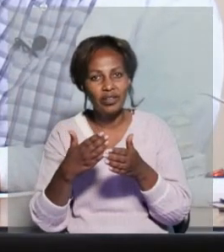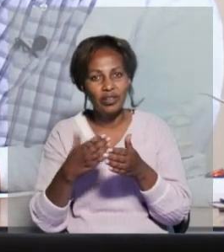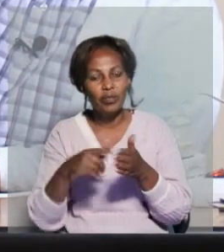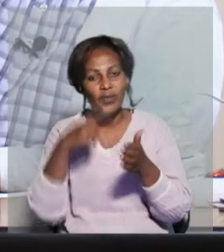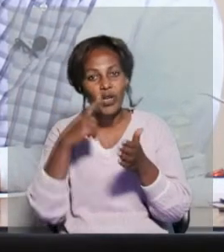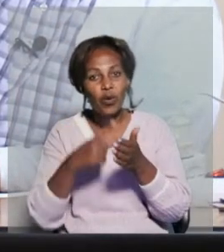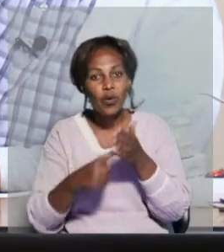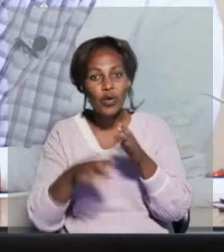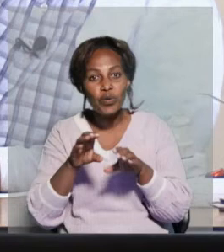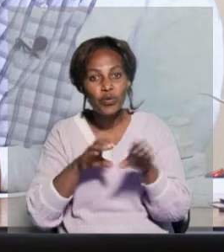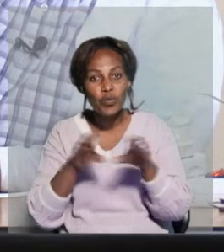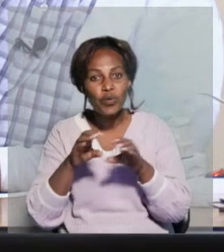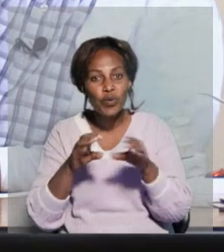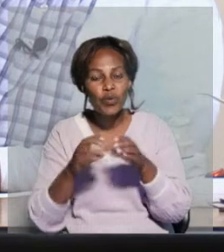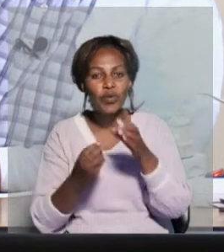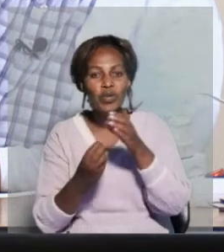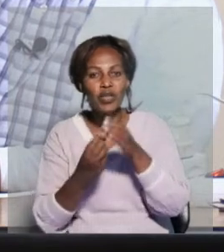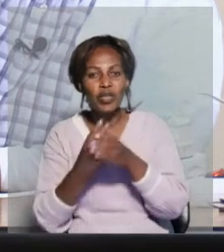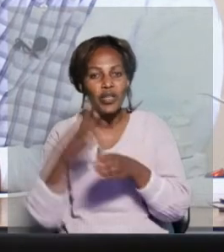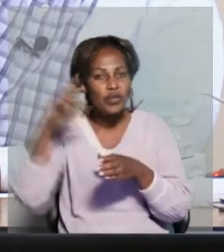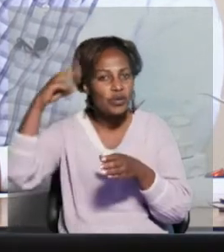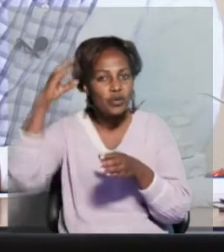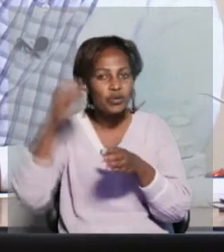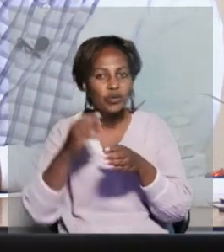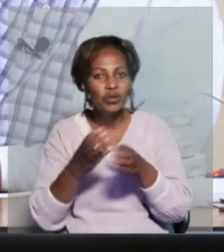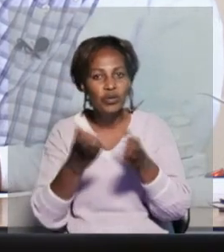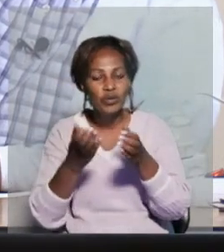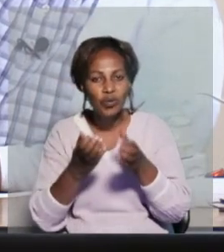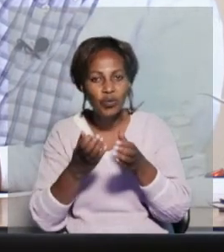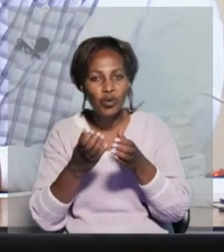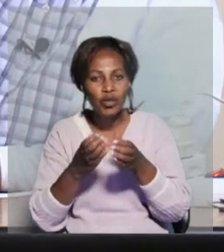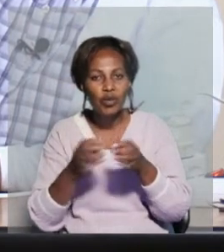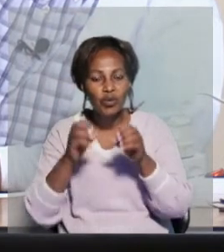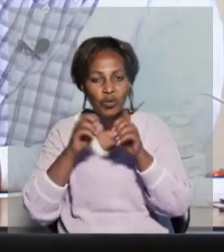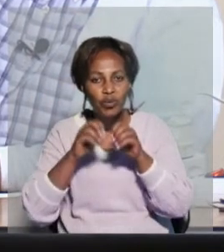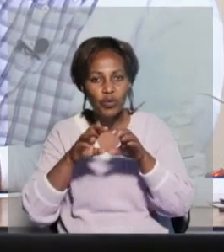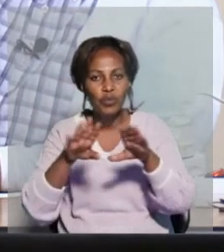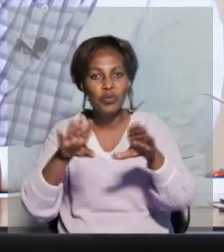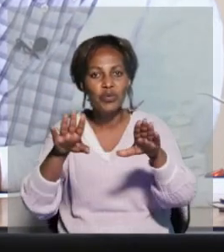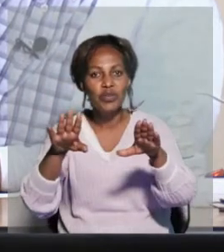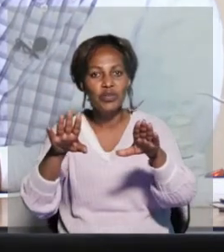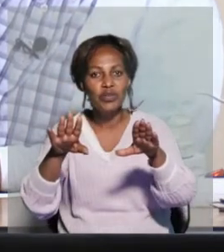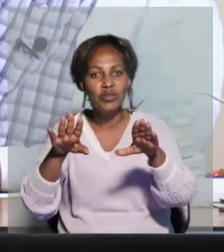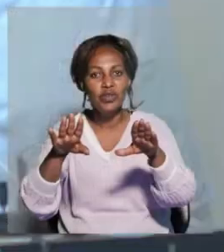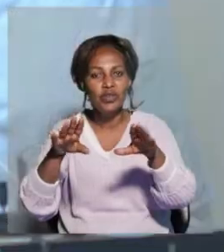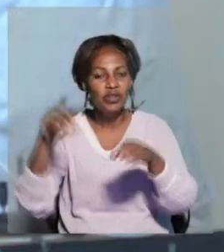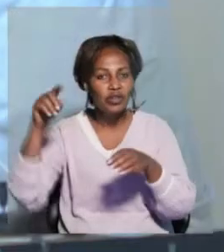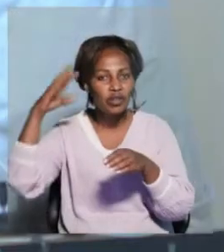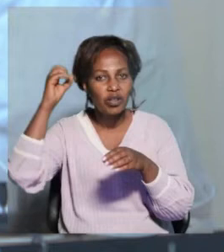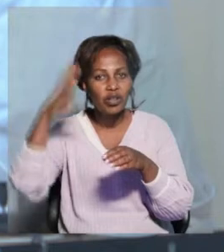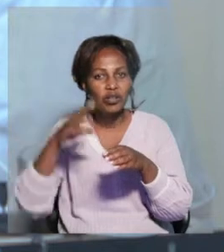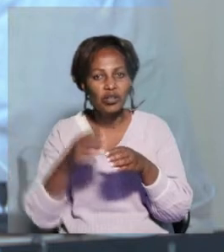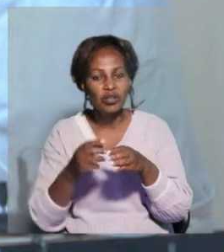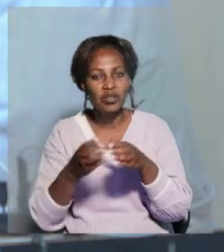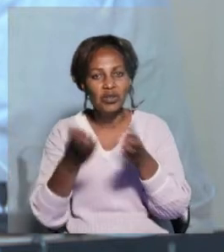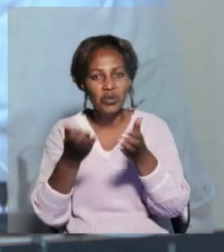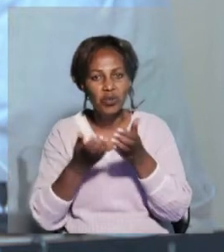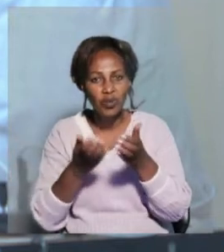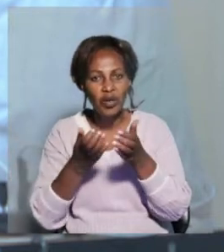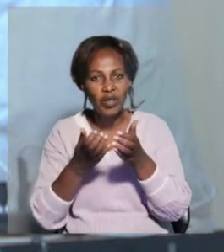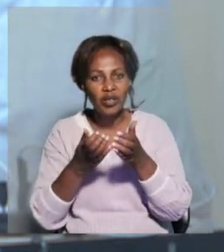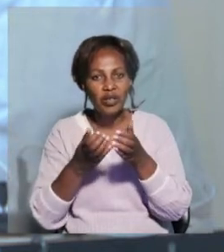What do light sources require in order to emit light? I think they require light